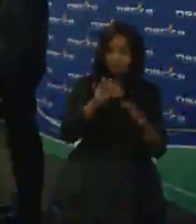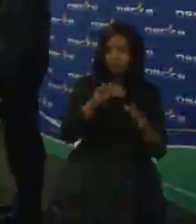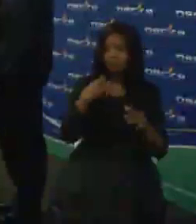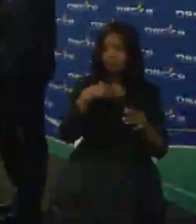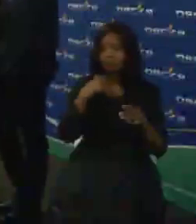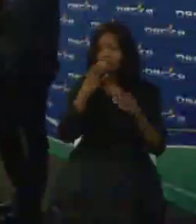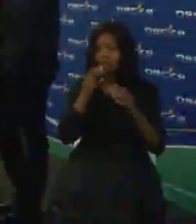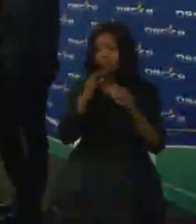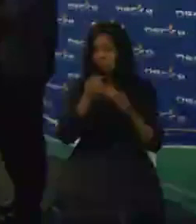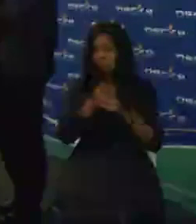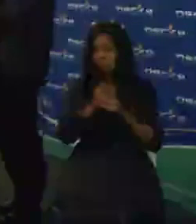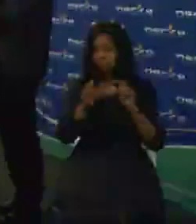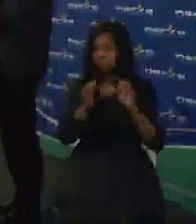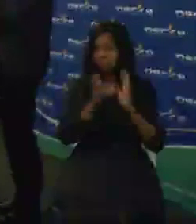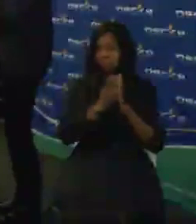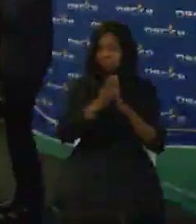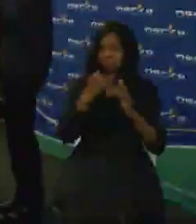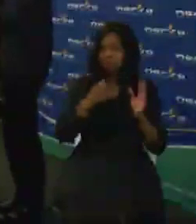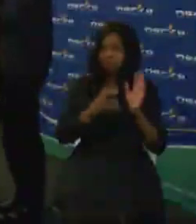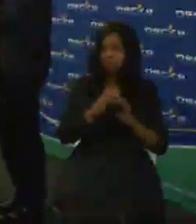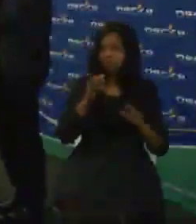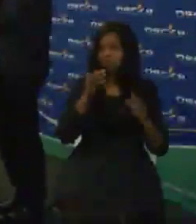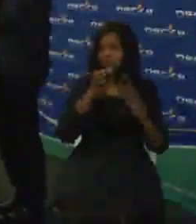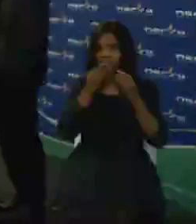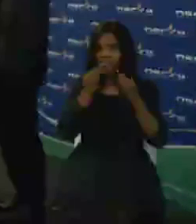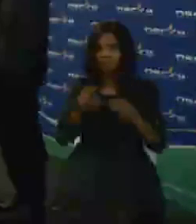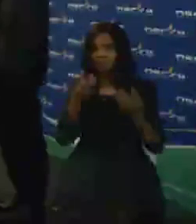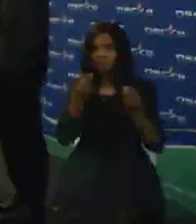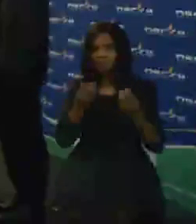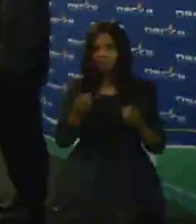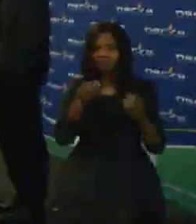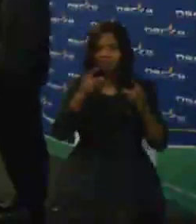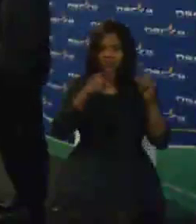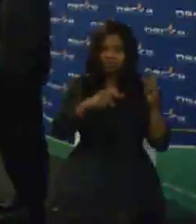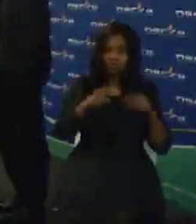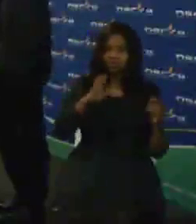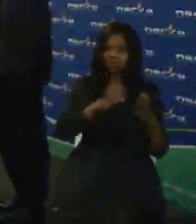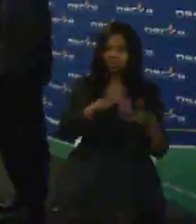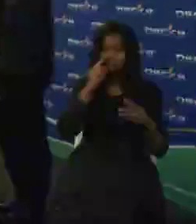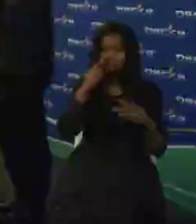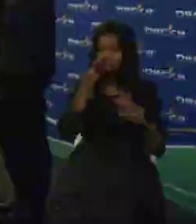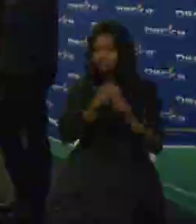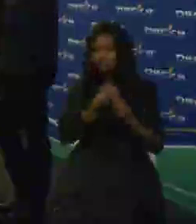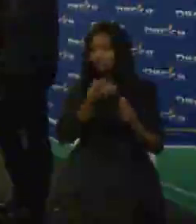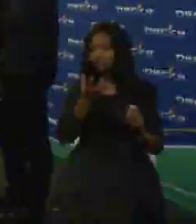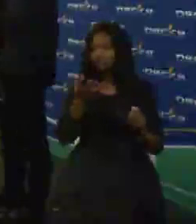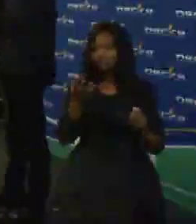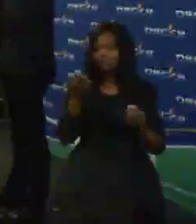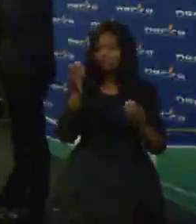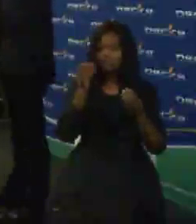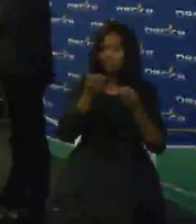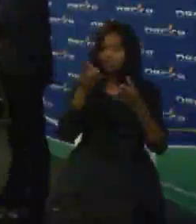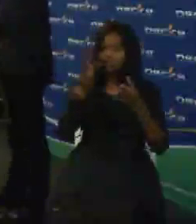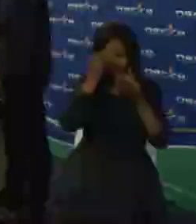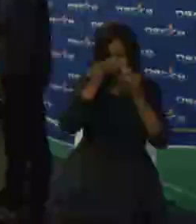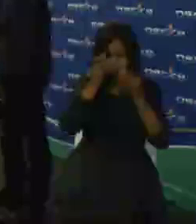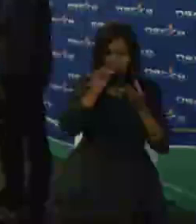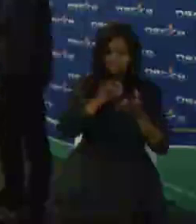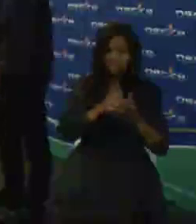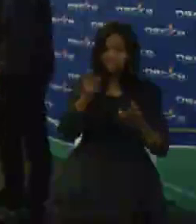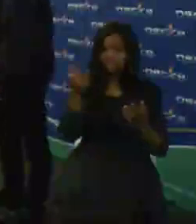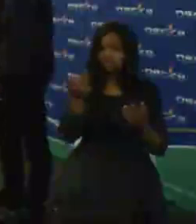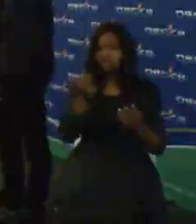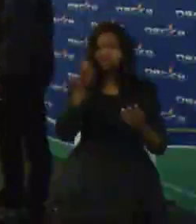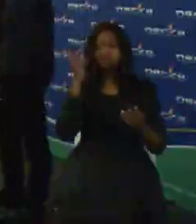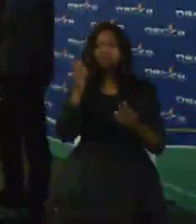plea today. I'm not going to go through vast numbers of graphs and bore you with a lot of the information that you've already